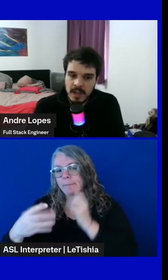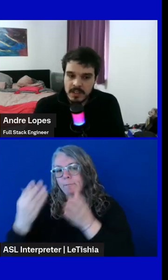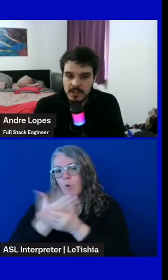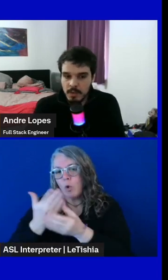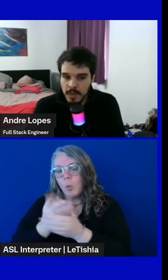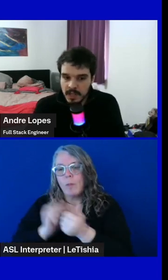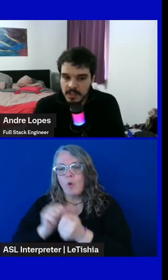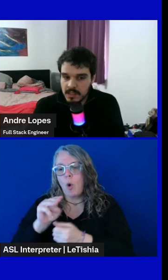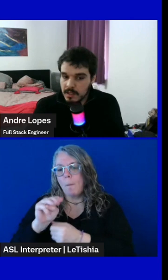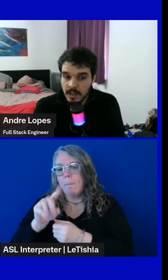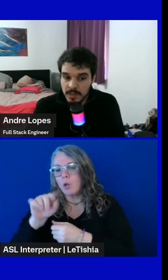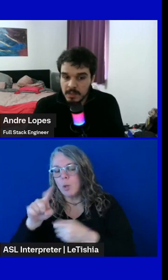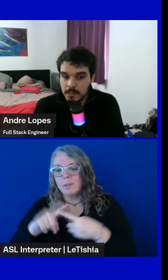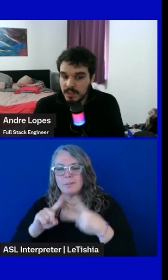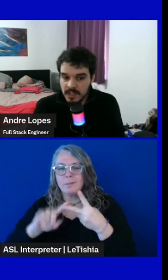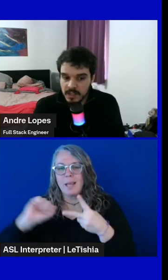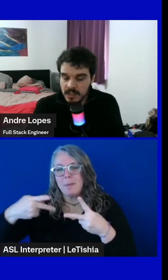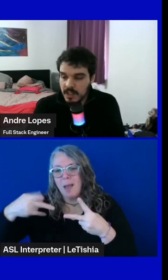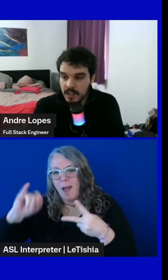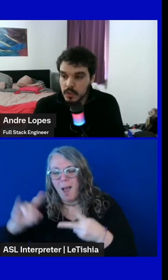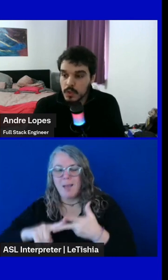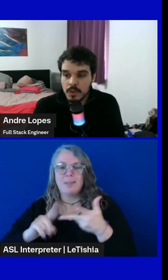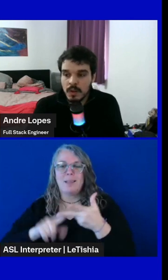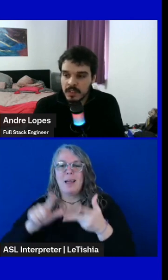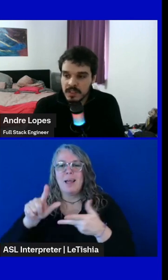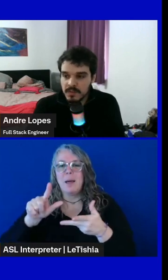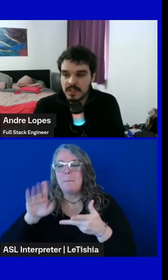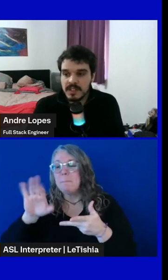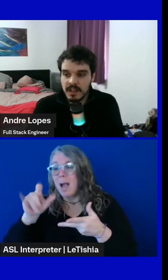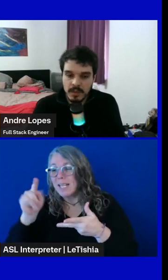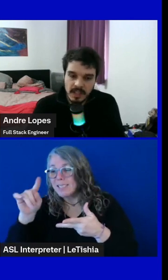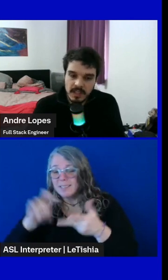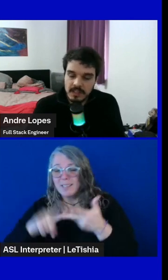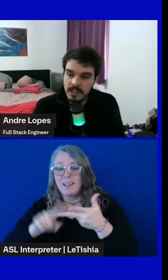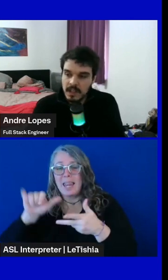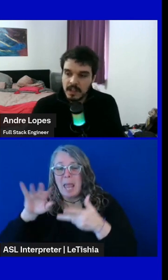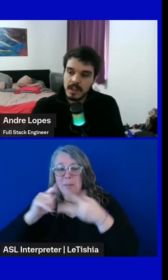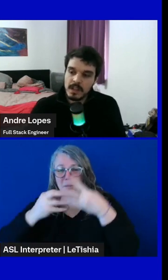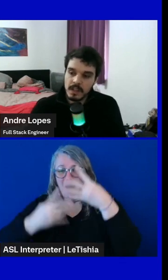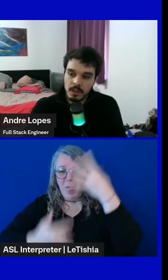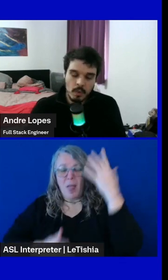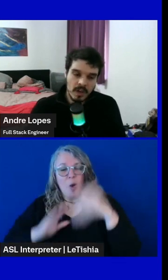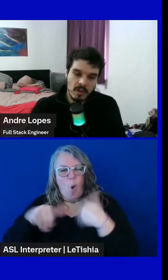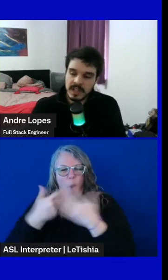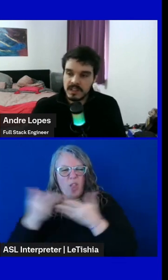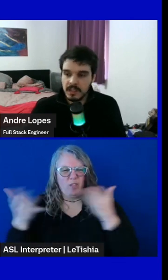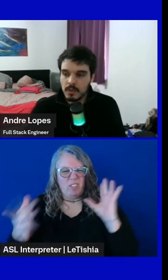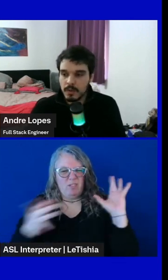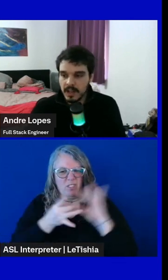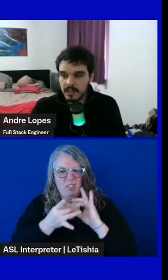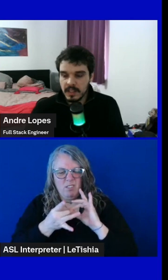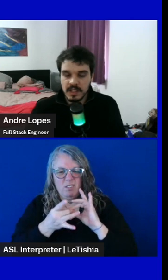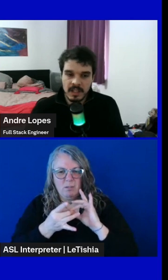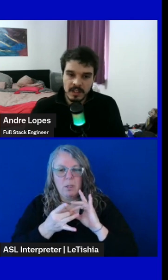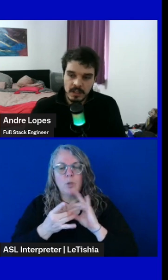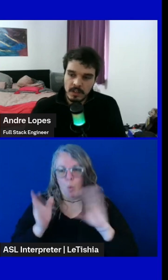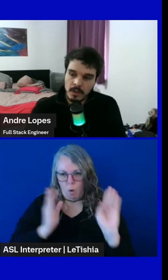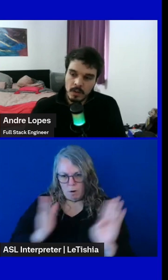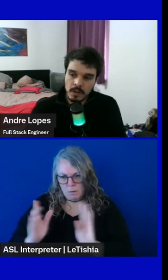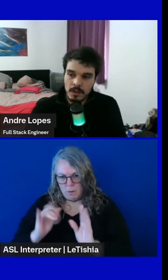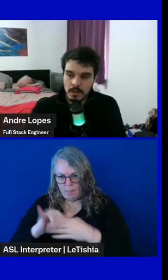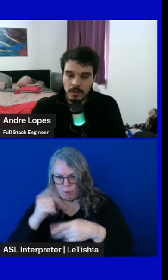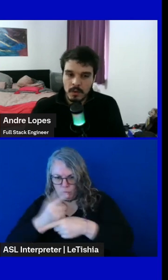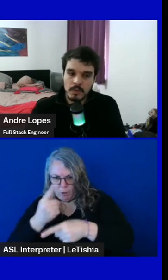your APIs, your buckets, Lambdas, providers, and all the services that are related. You are organizing it correctly